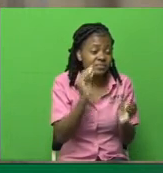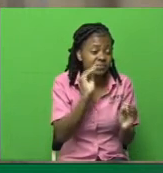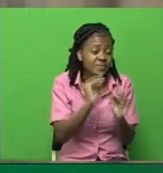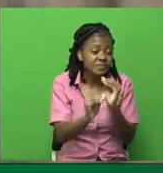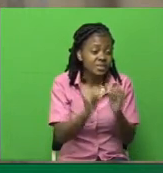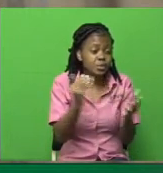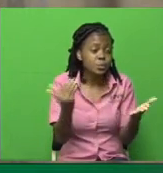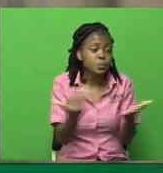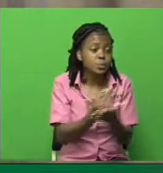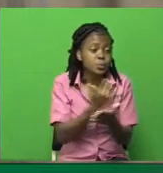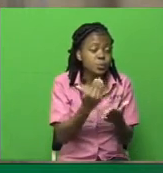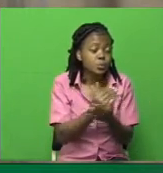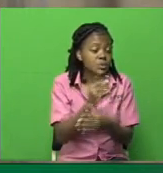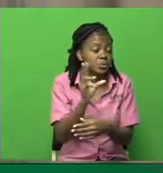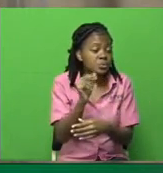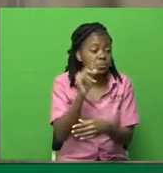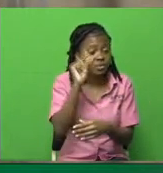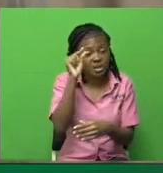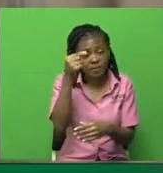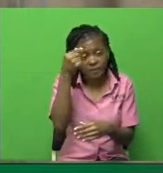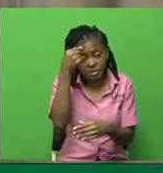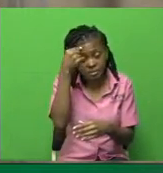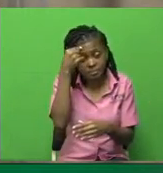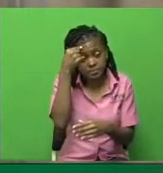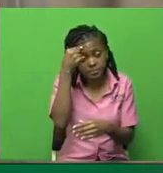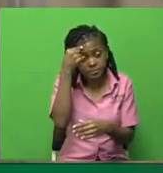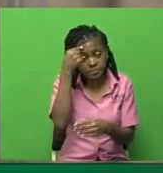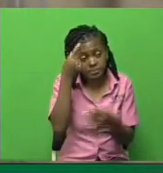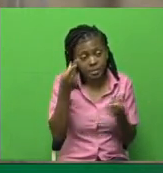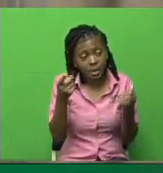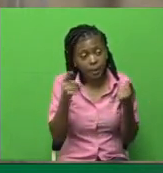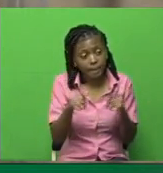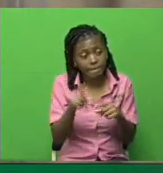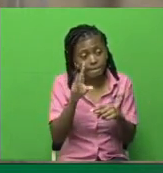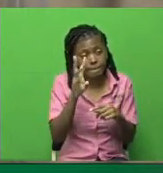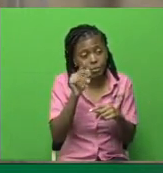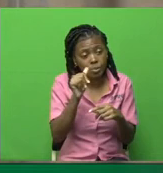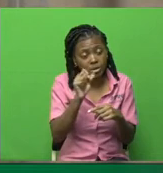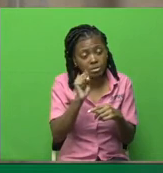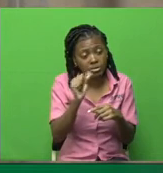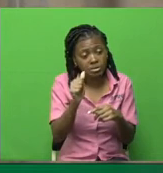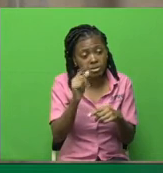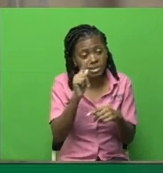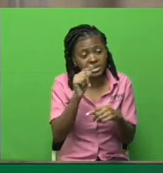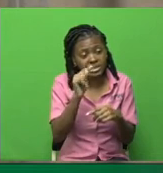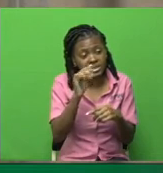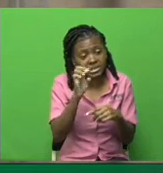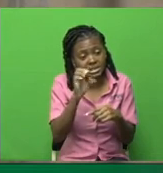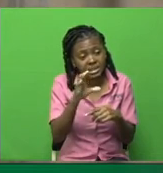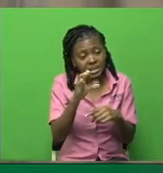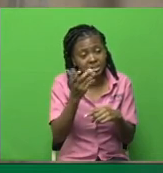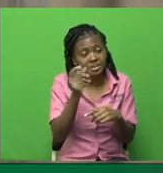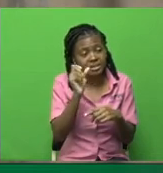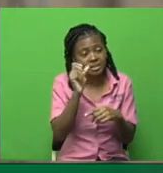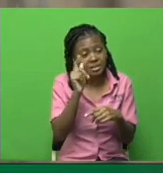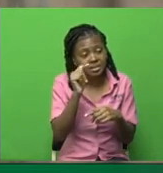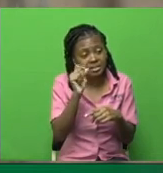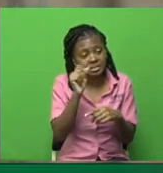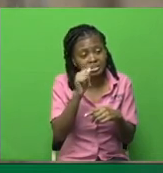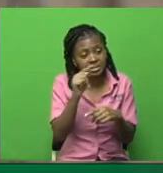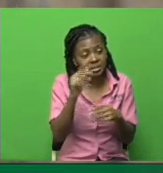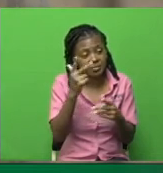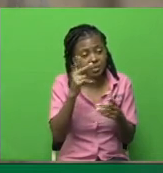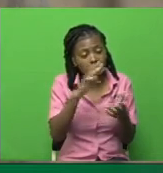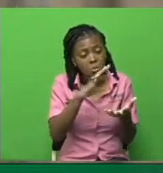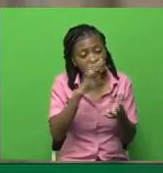driven Wasa and did I say TI and Tech and tsct into the ground Madam speaker